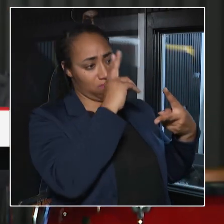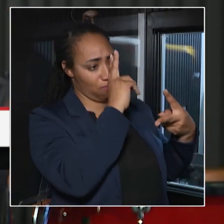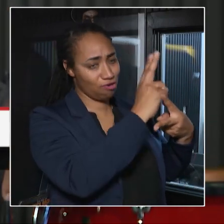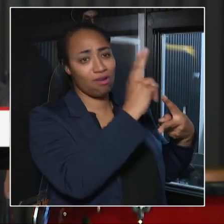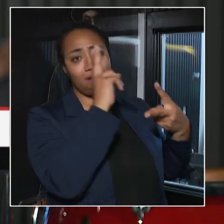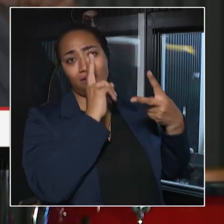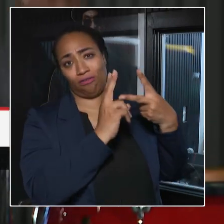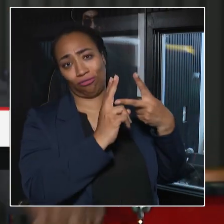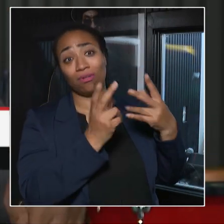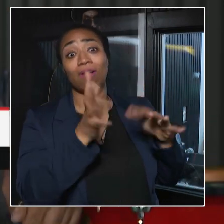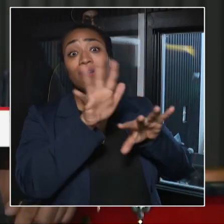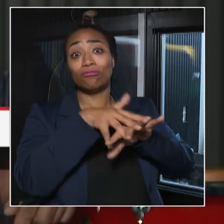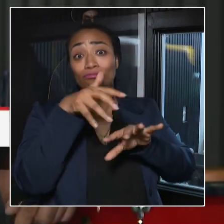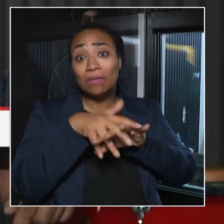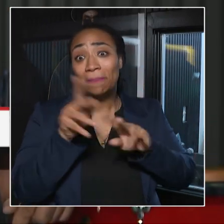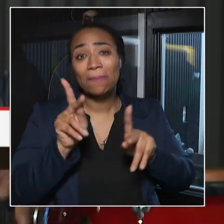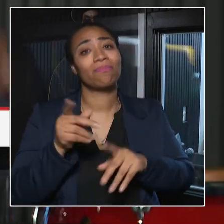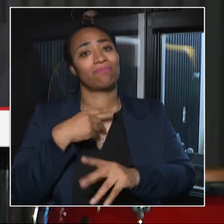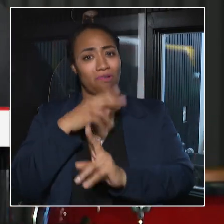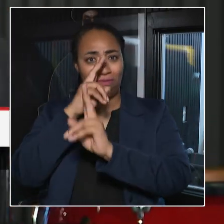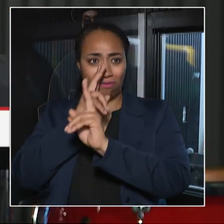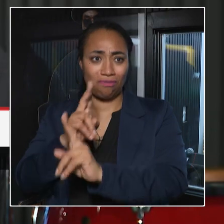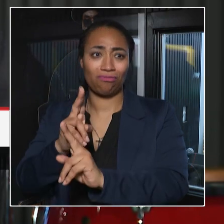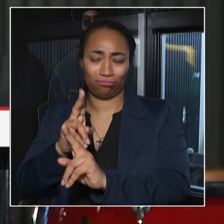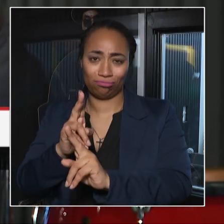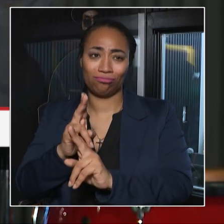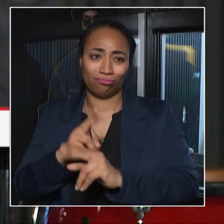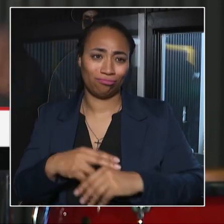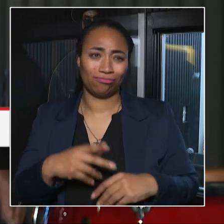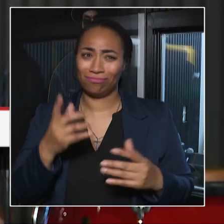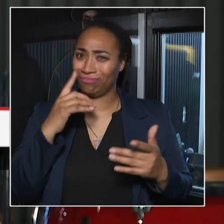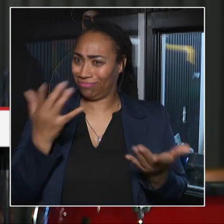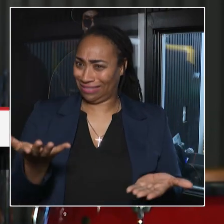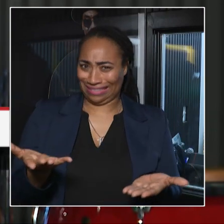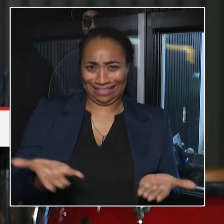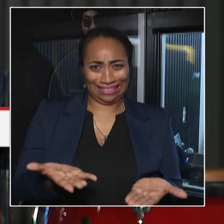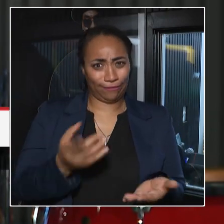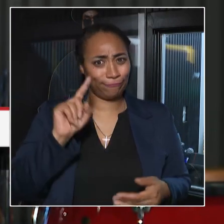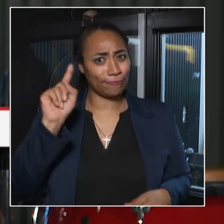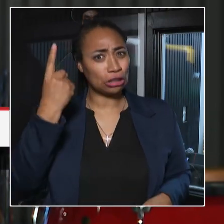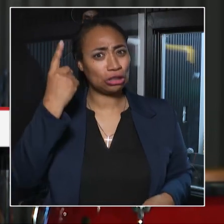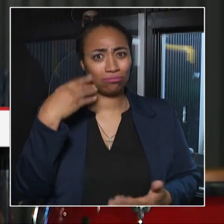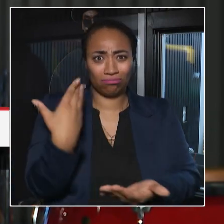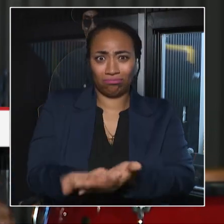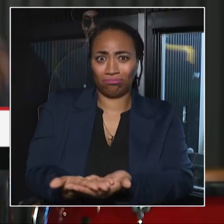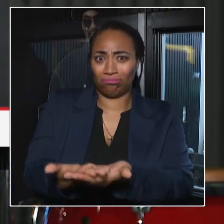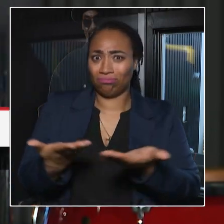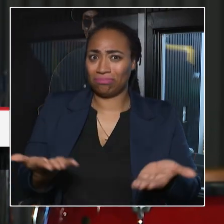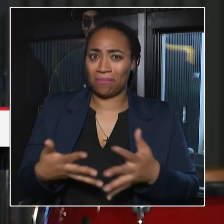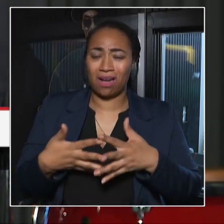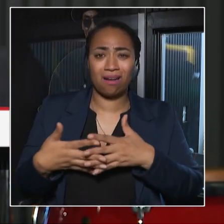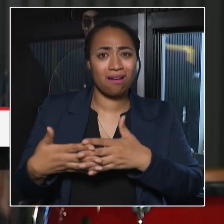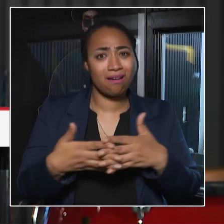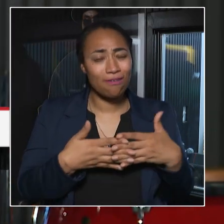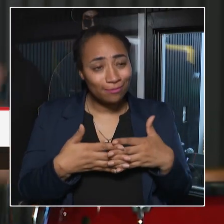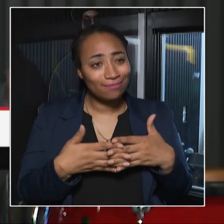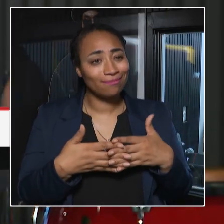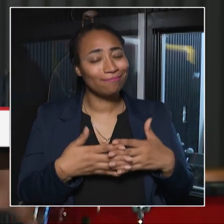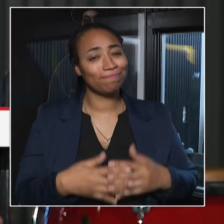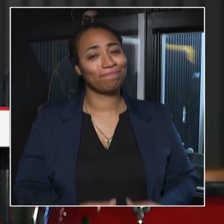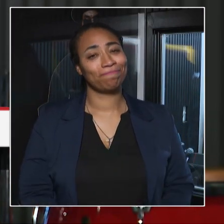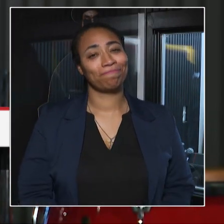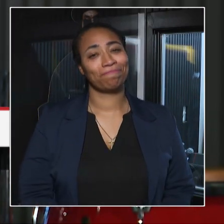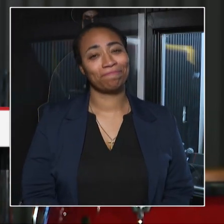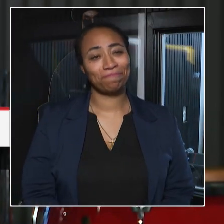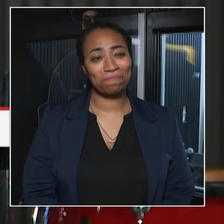doing that because they were here. When we go out back and dig in the ground, we see the seashells. Yeah, water was on this side of the river. We know what